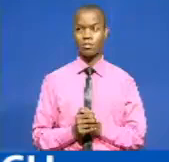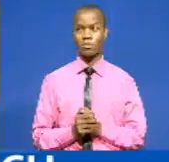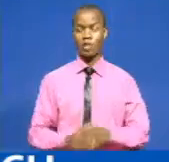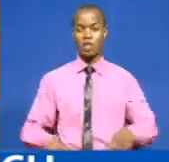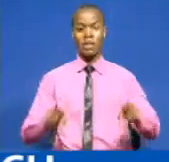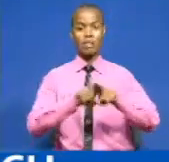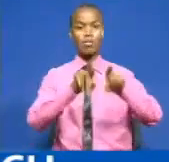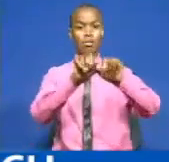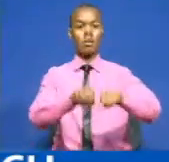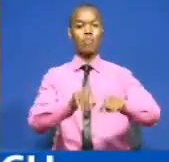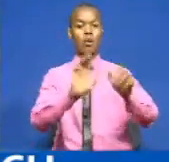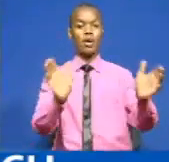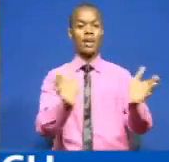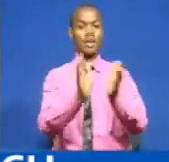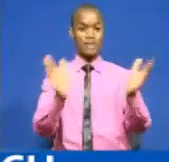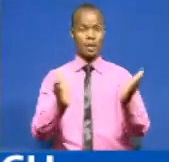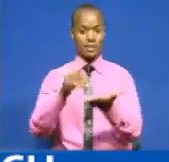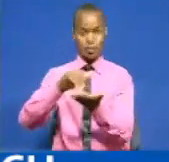I would encourage that.